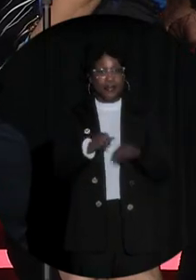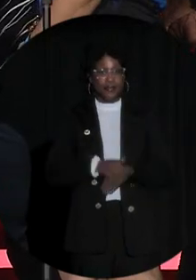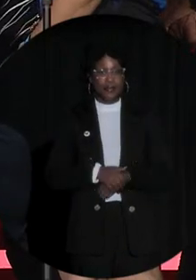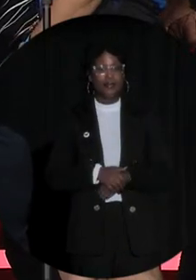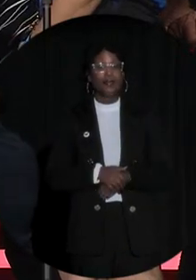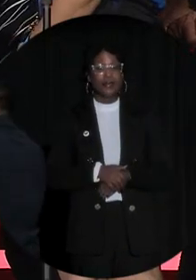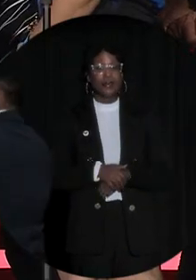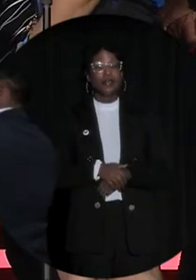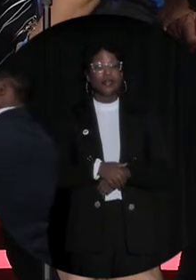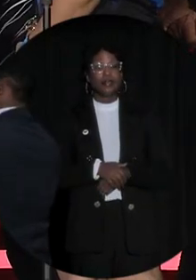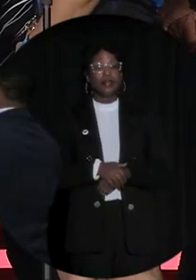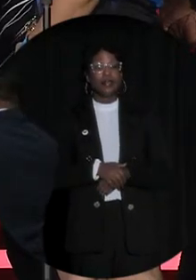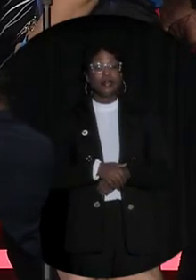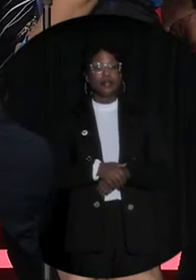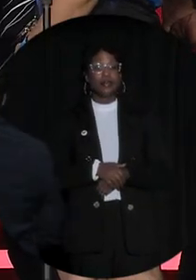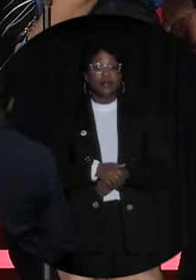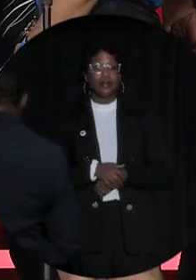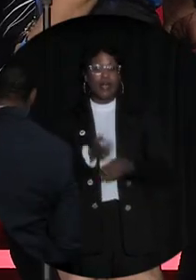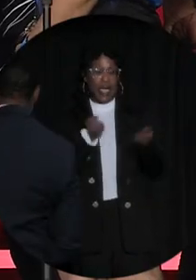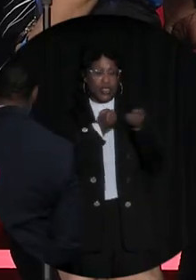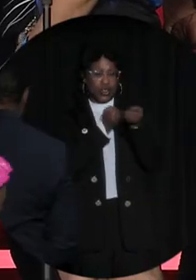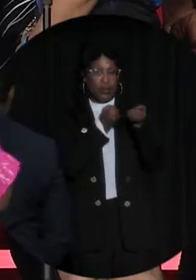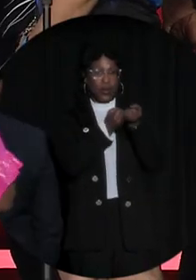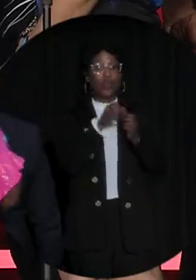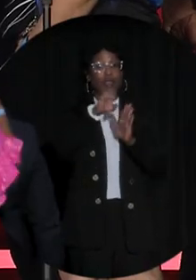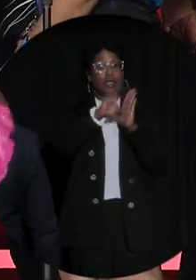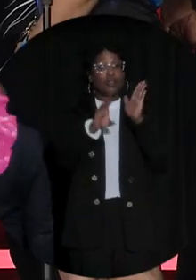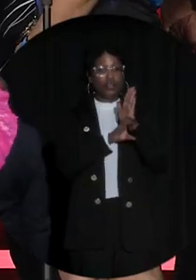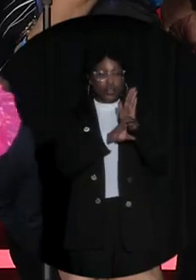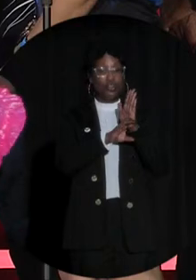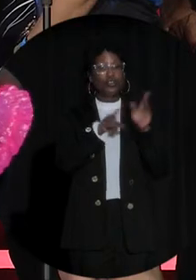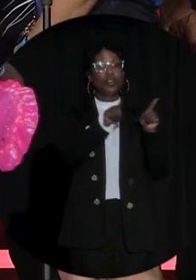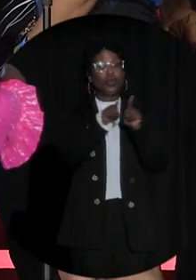and support the Constitution and laws thereof,